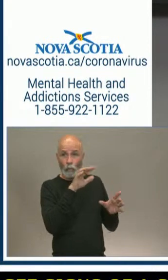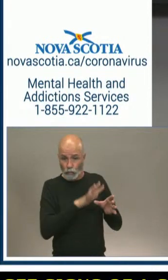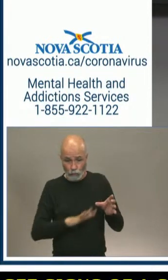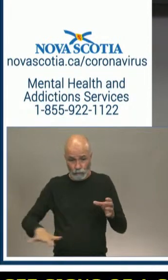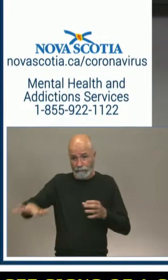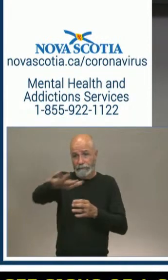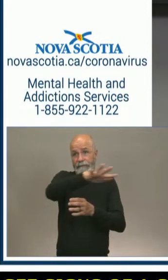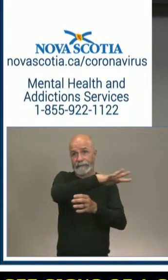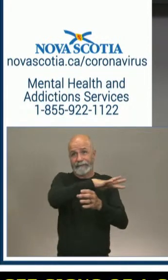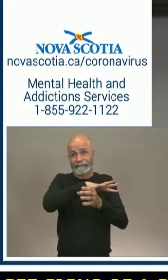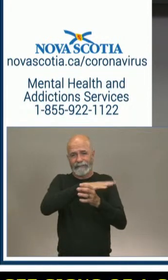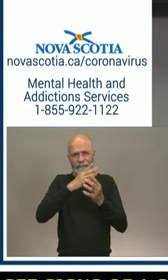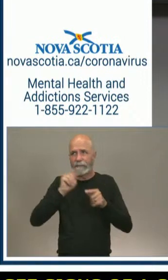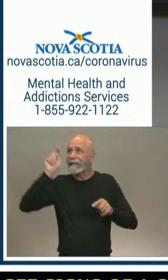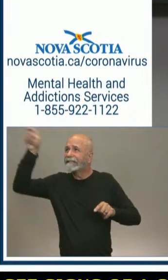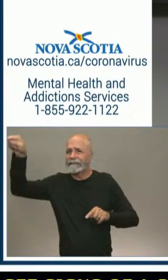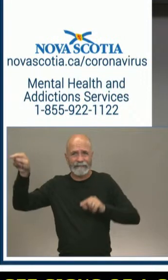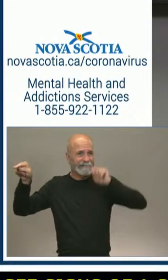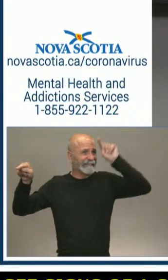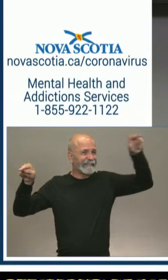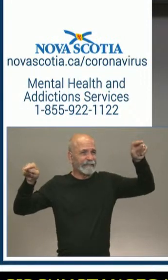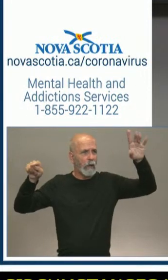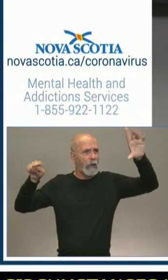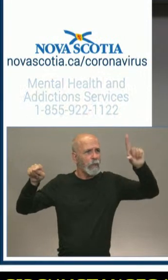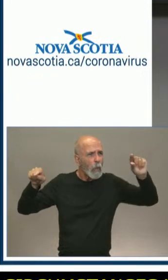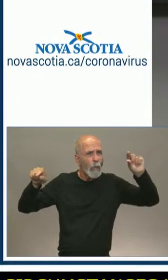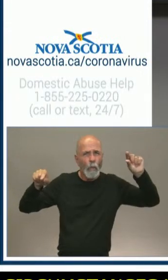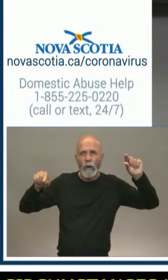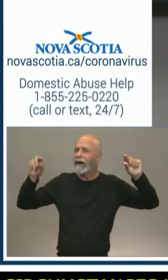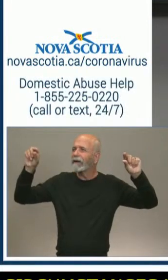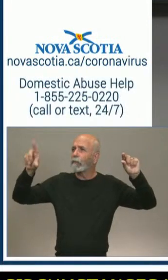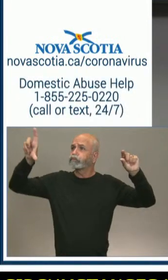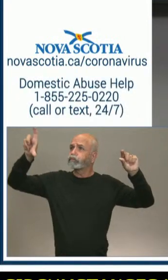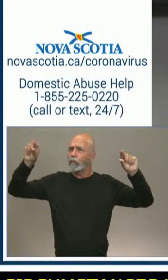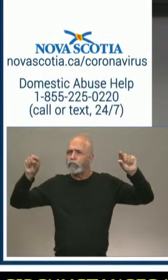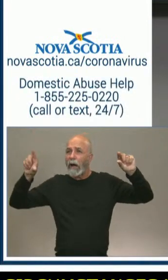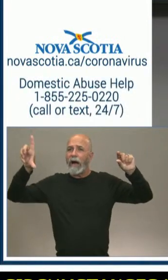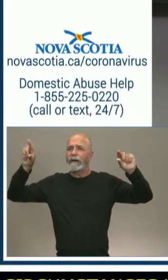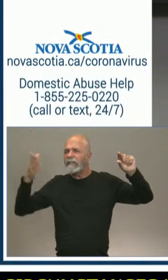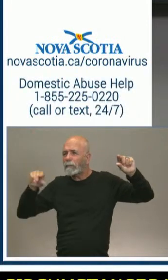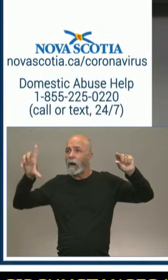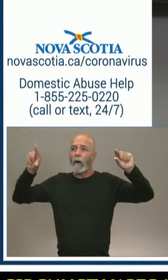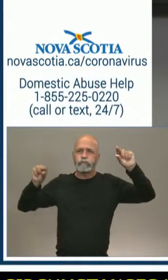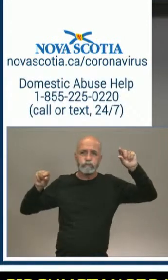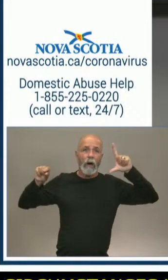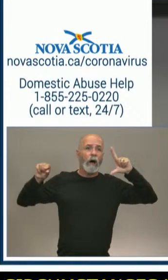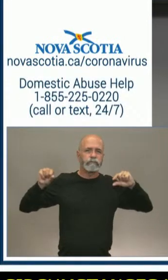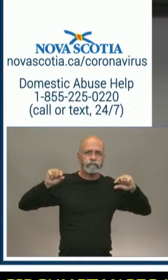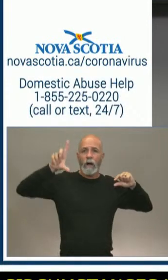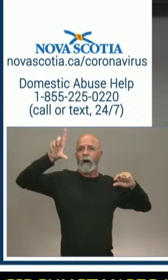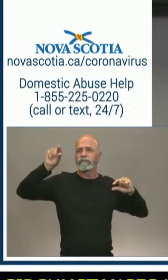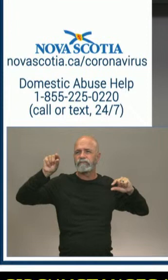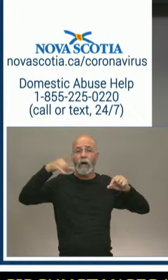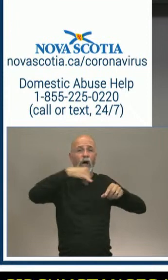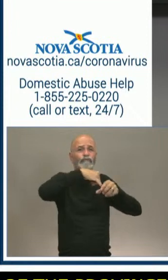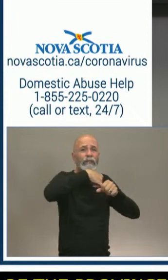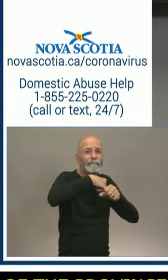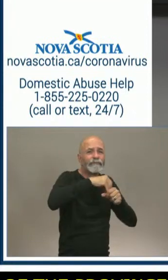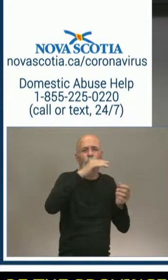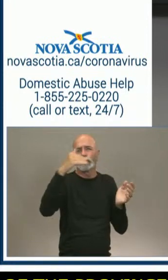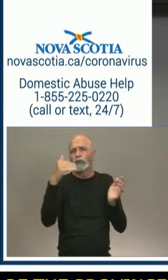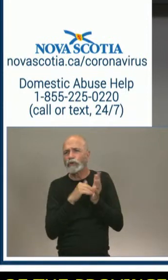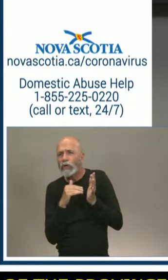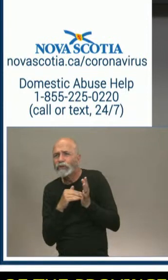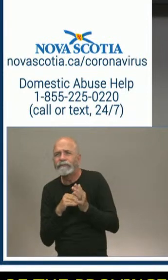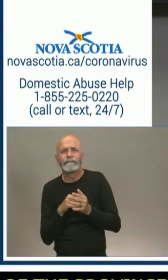were seeing that there was a decreasing demand for vaccine, and we worked with our pharmacies and physicians and in